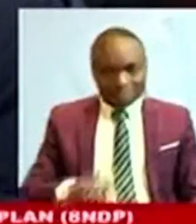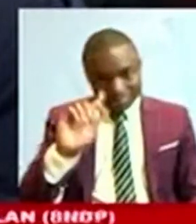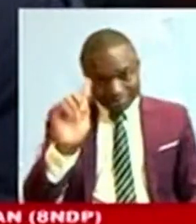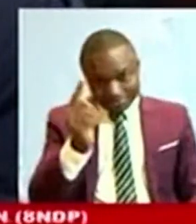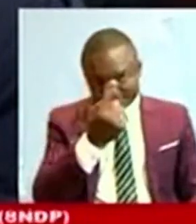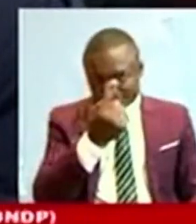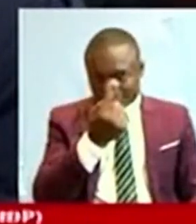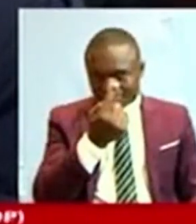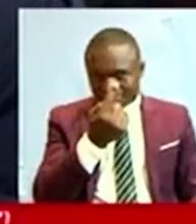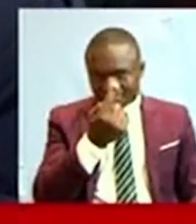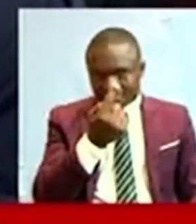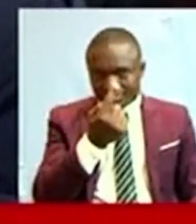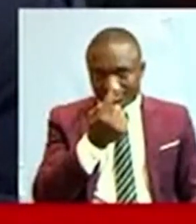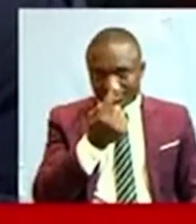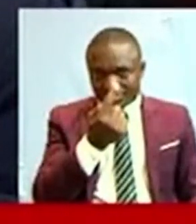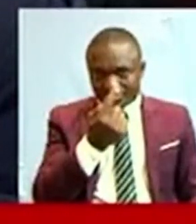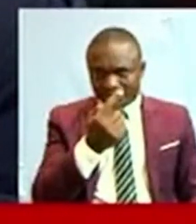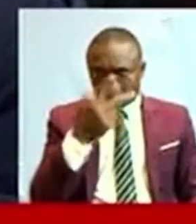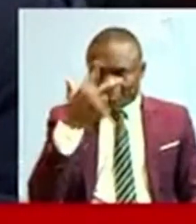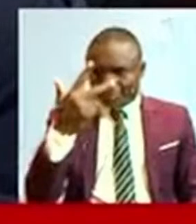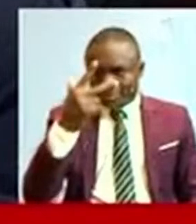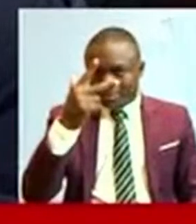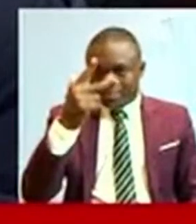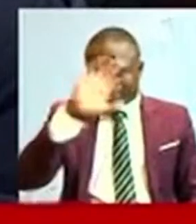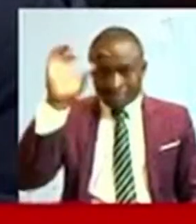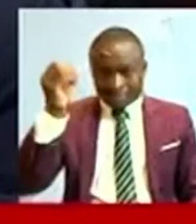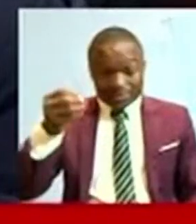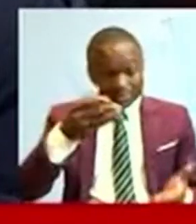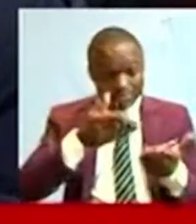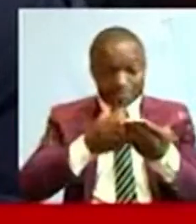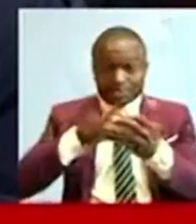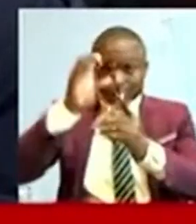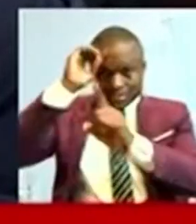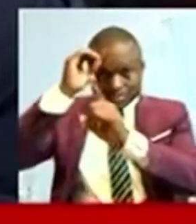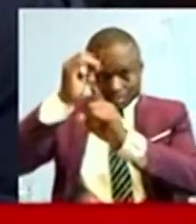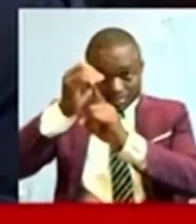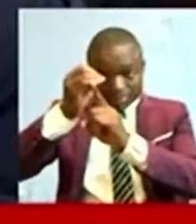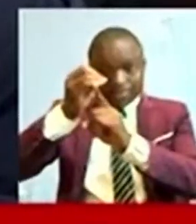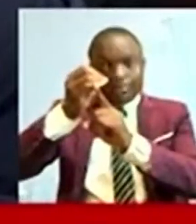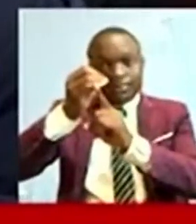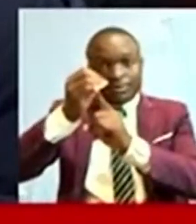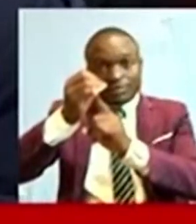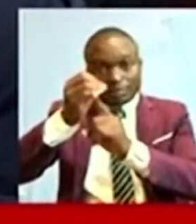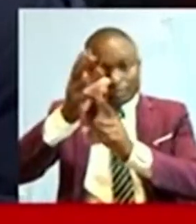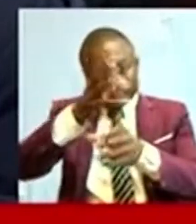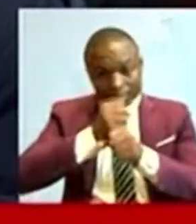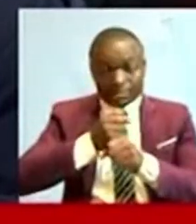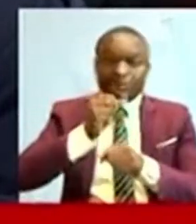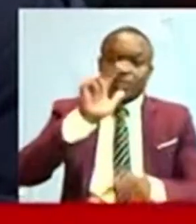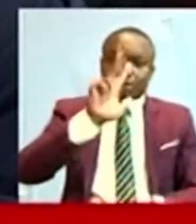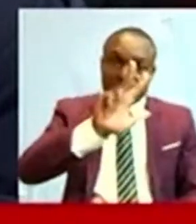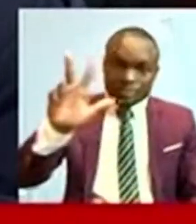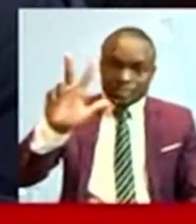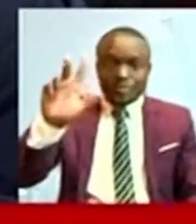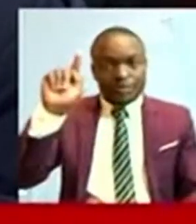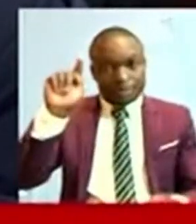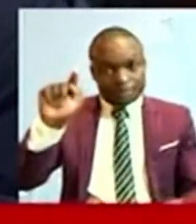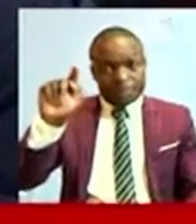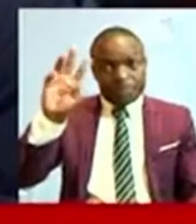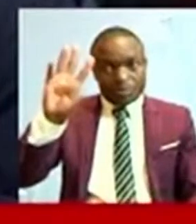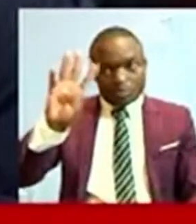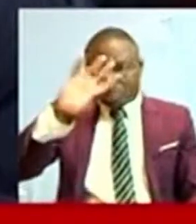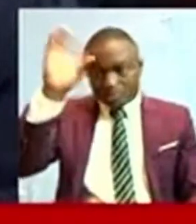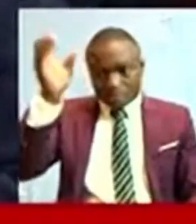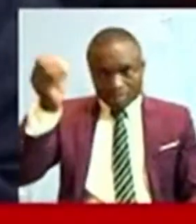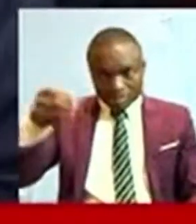trimester to 33%. This target was met at 33.4%, and